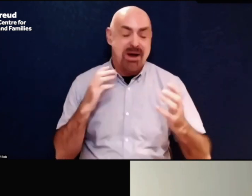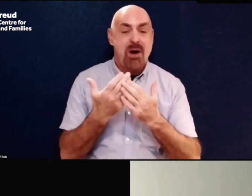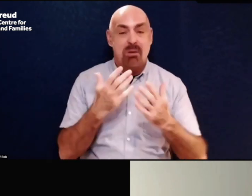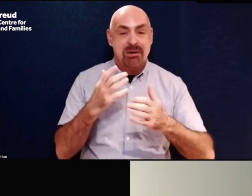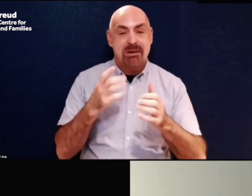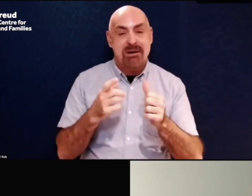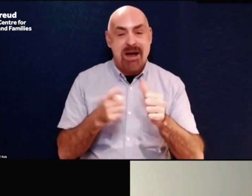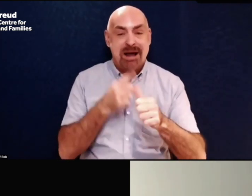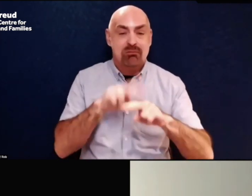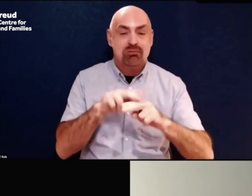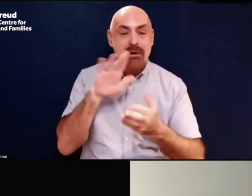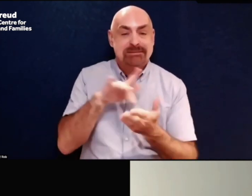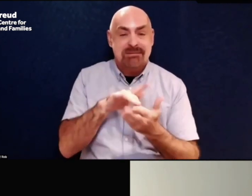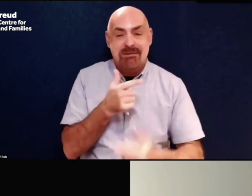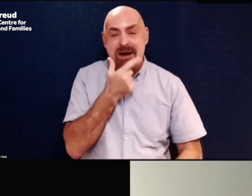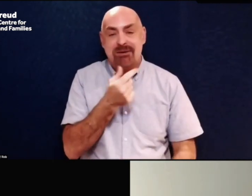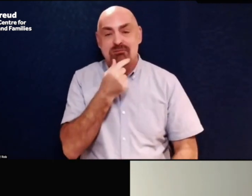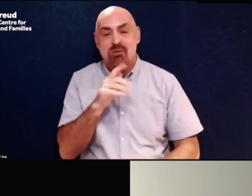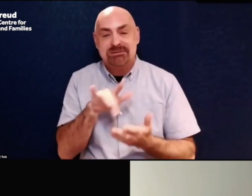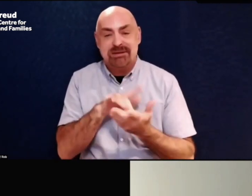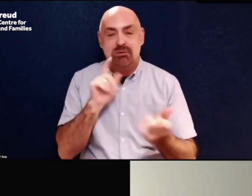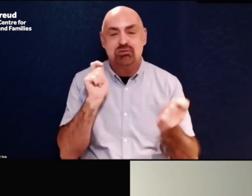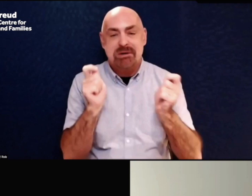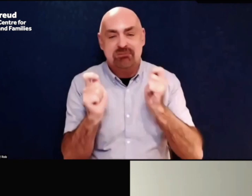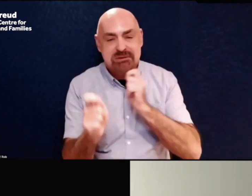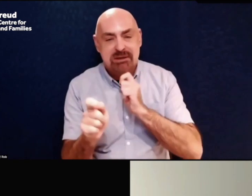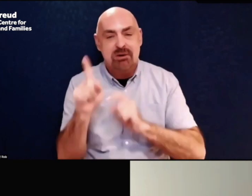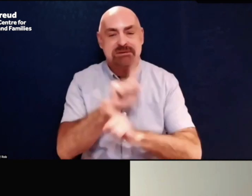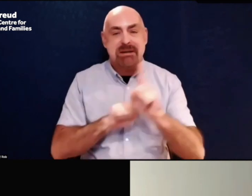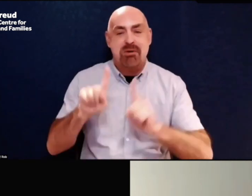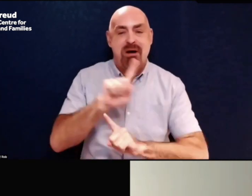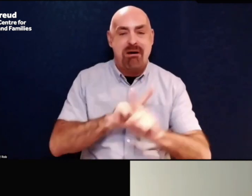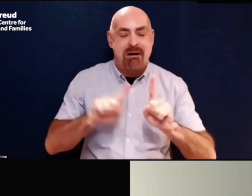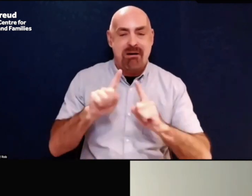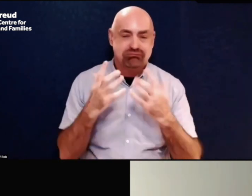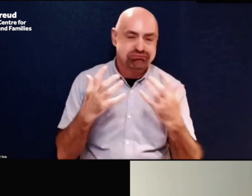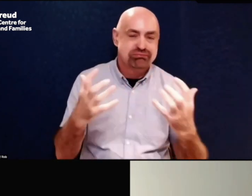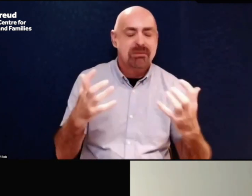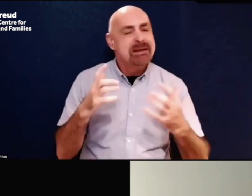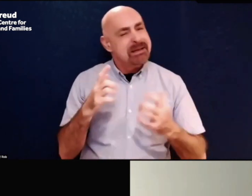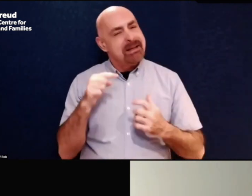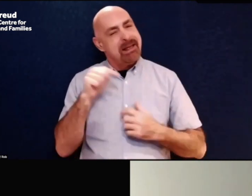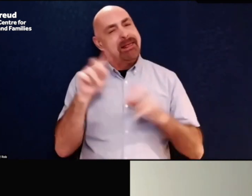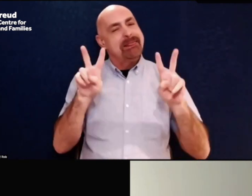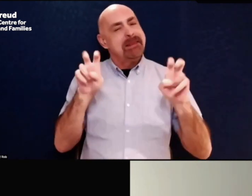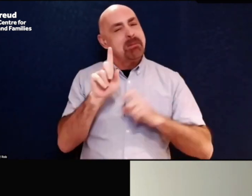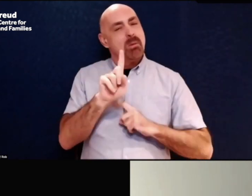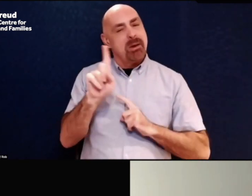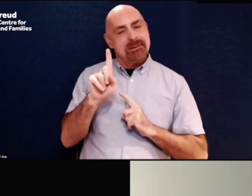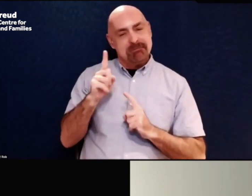seminars. The theme of our transformation seminars is thinking differently about mental